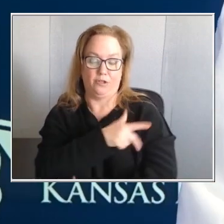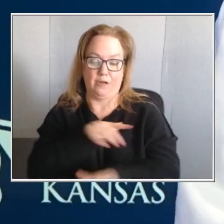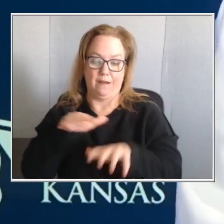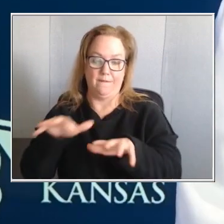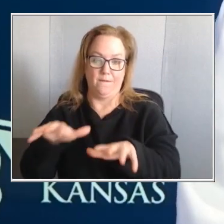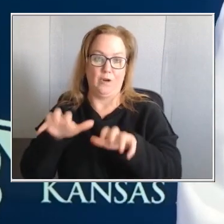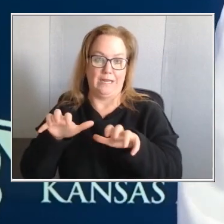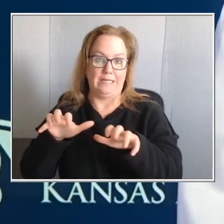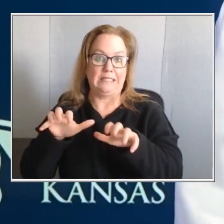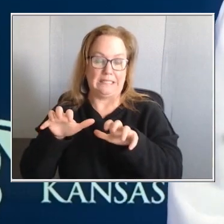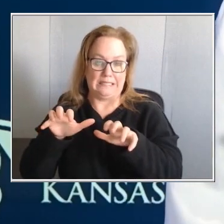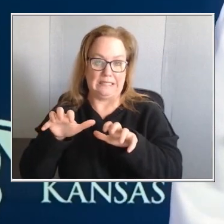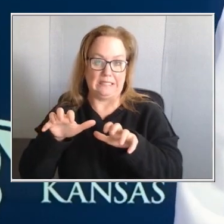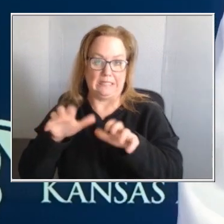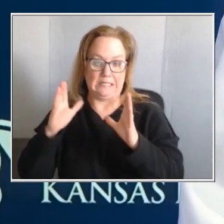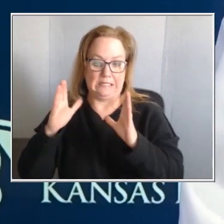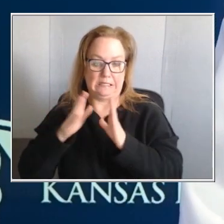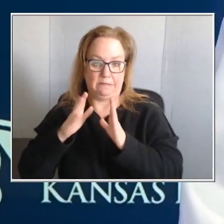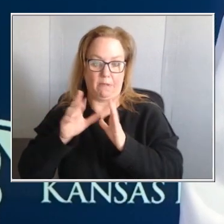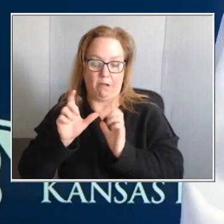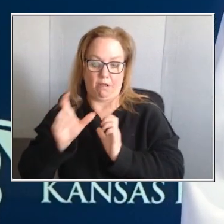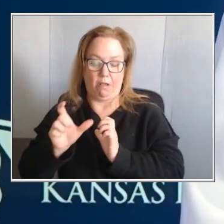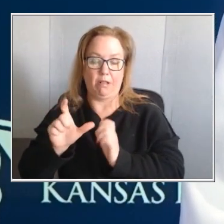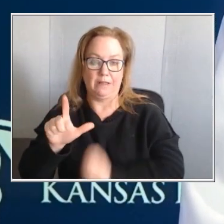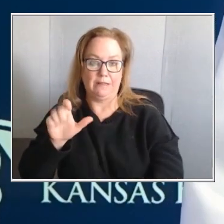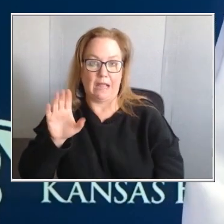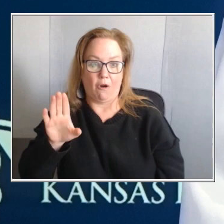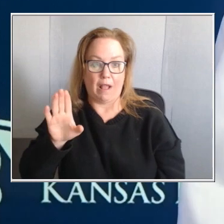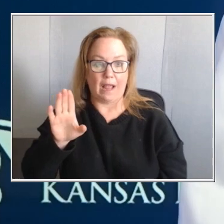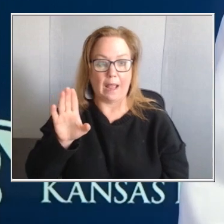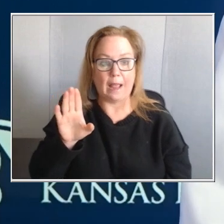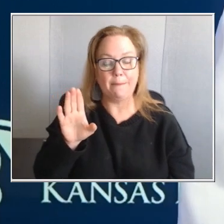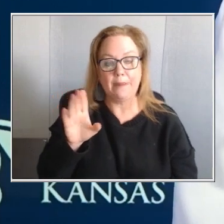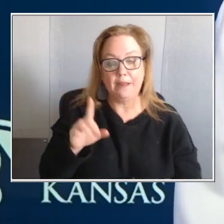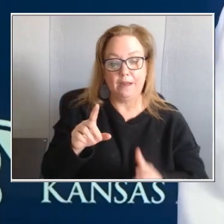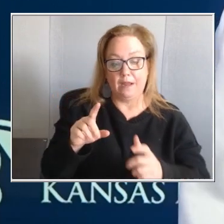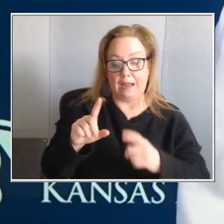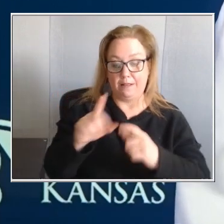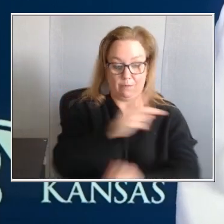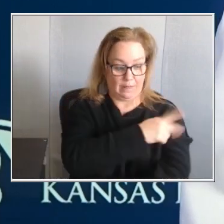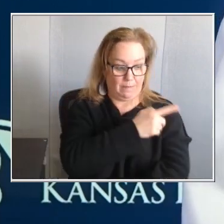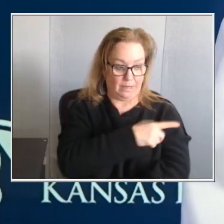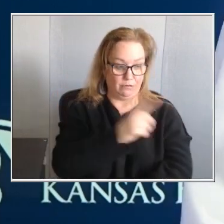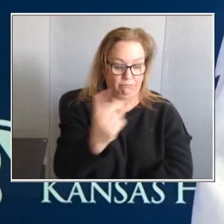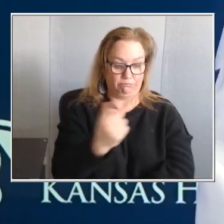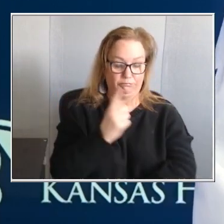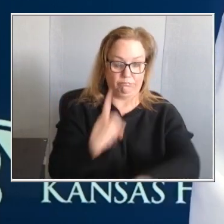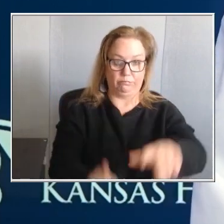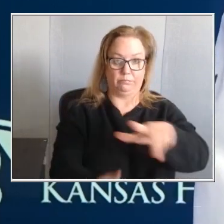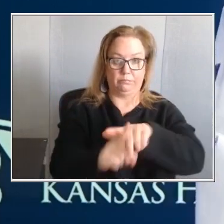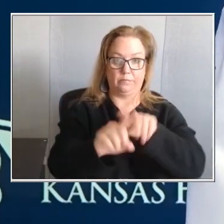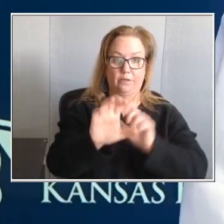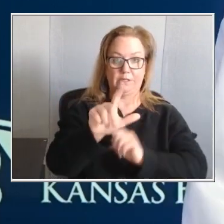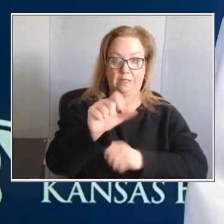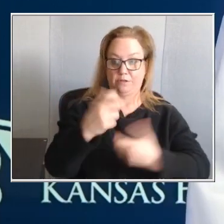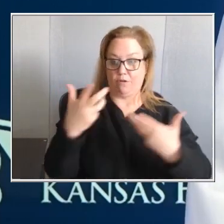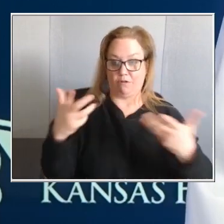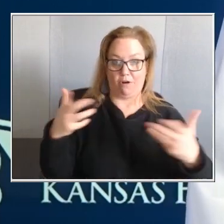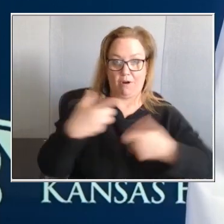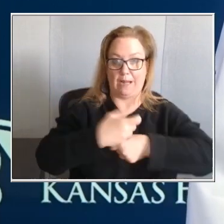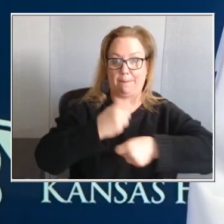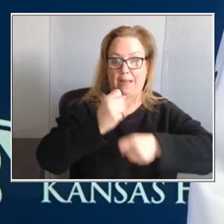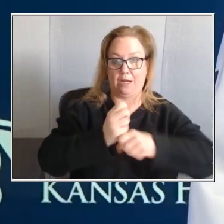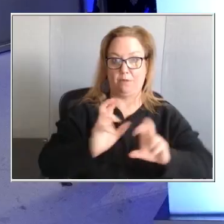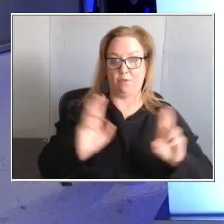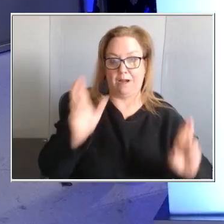in small aliquots in our laboratory, and then when the patient comes to us, those cells were made months ago, we're ready to go